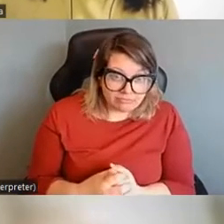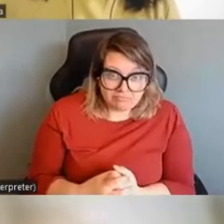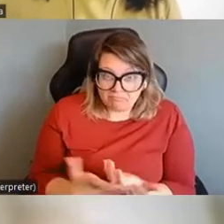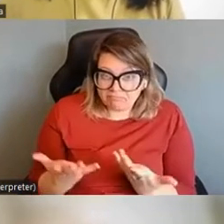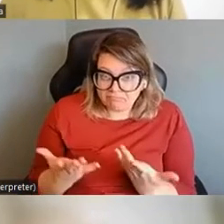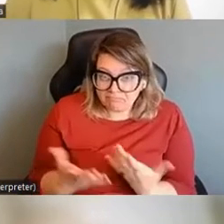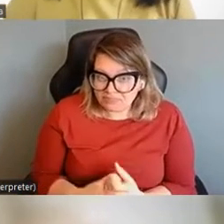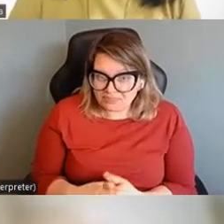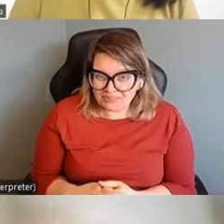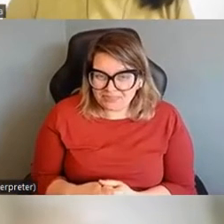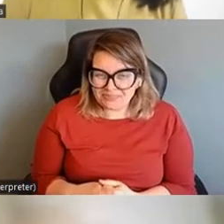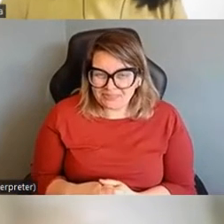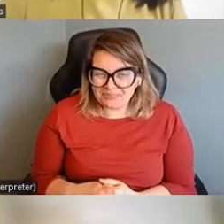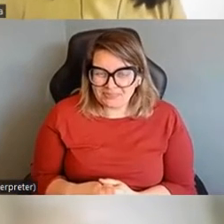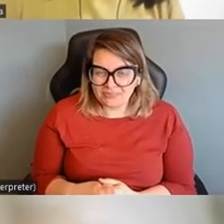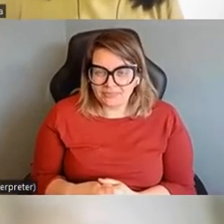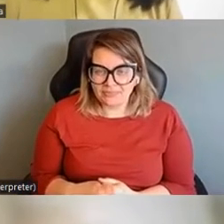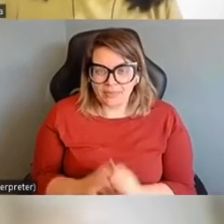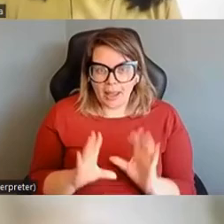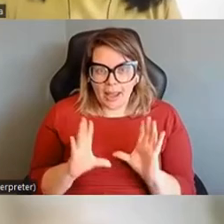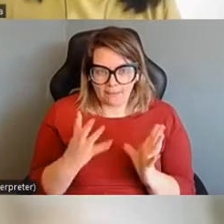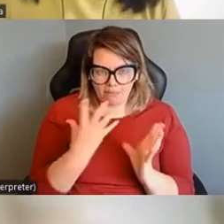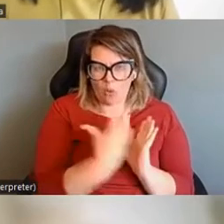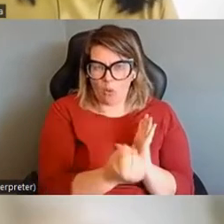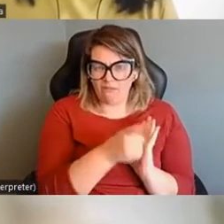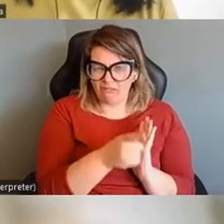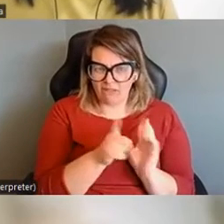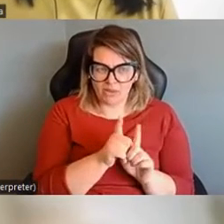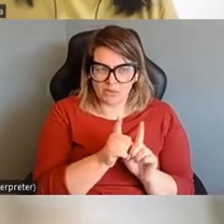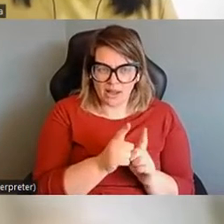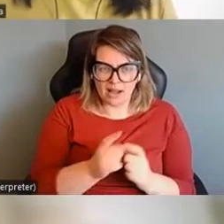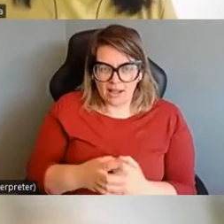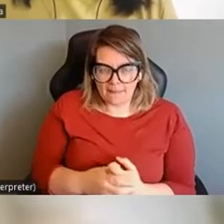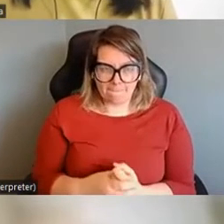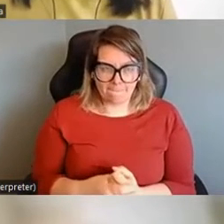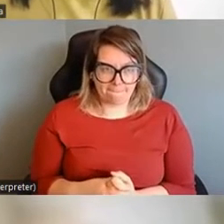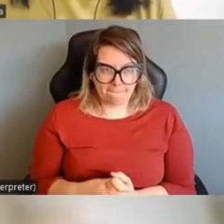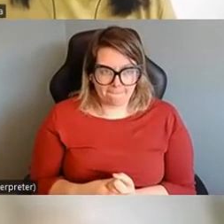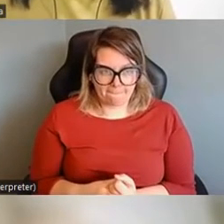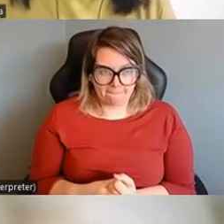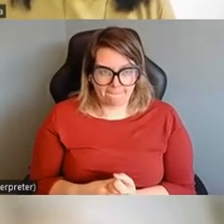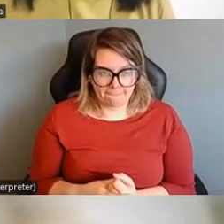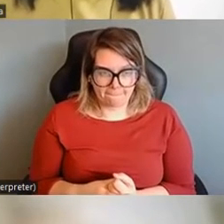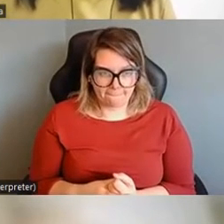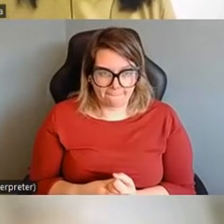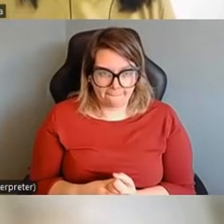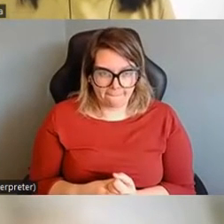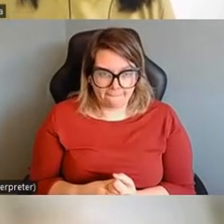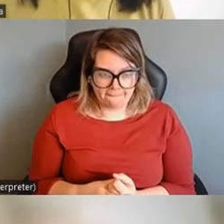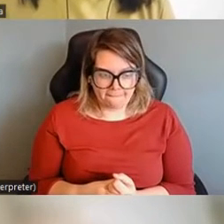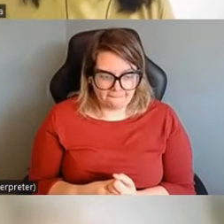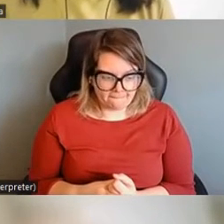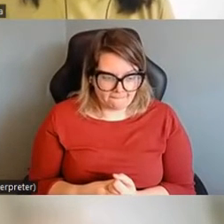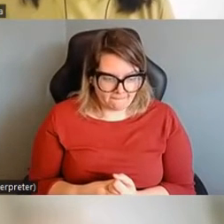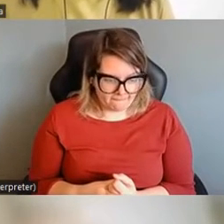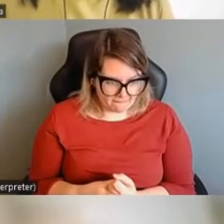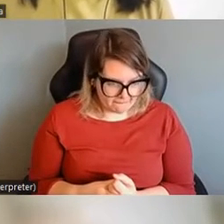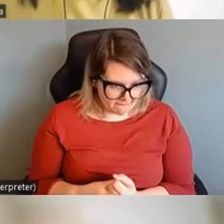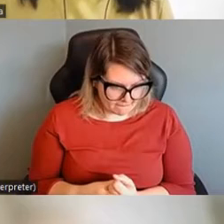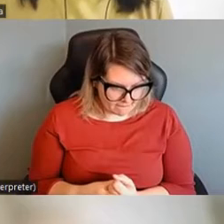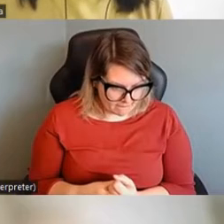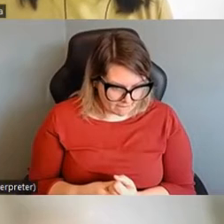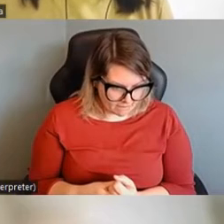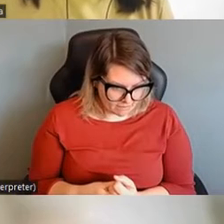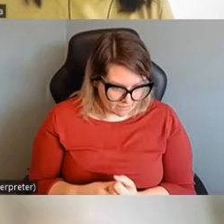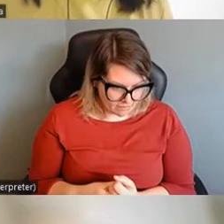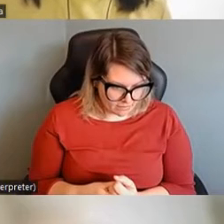concerned. So I'm just also going to stop sharing so that that we can see. So we did see Agnes here. Thank you, Agnes. We